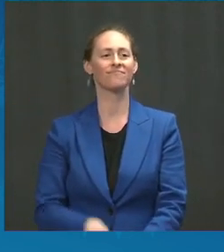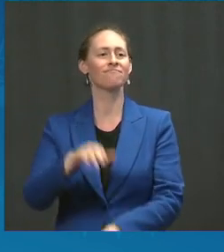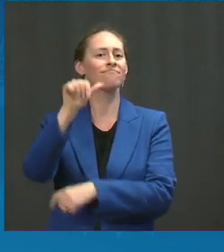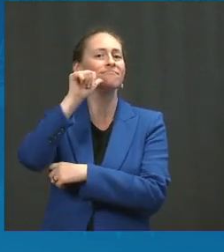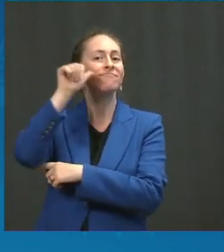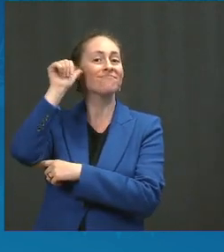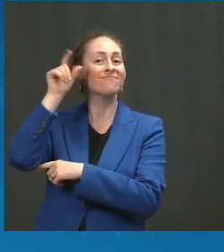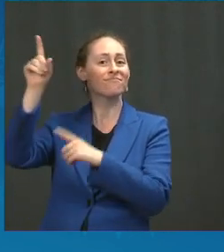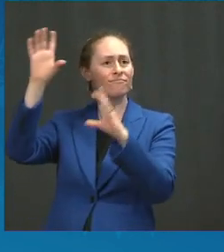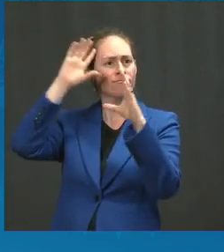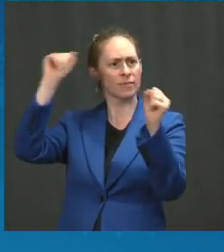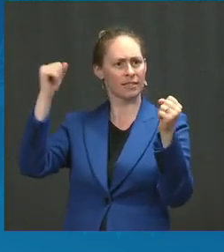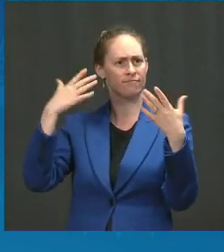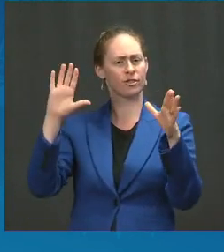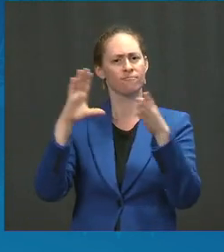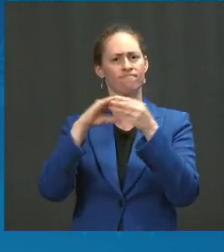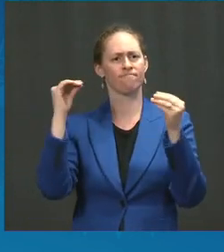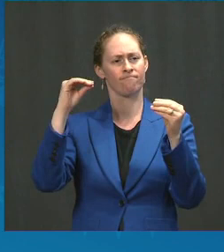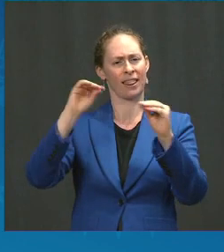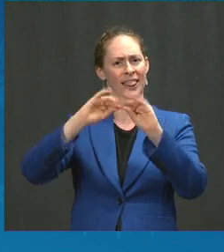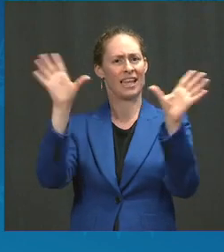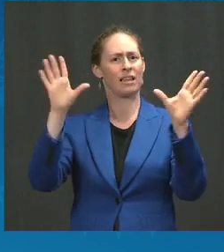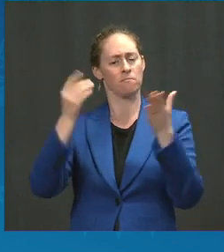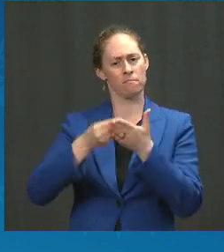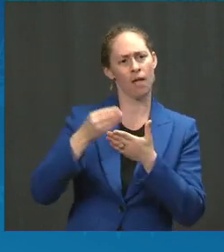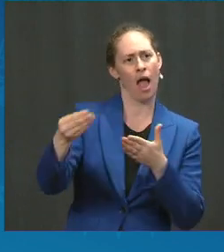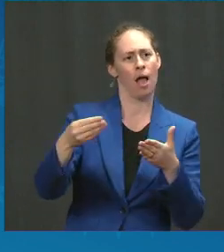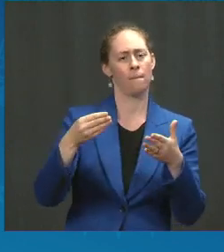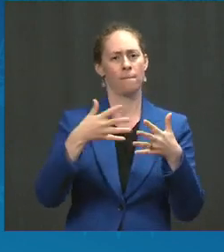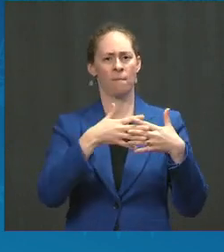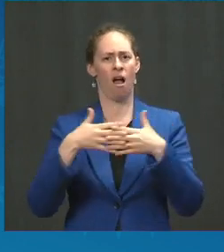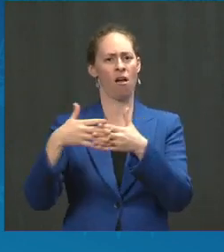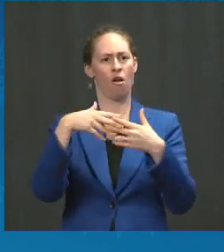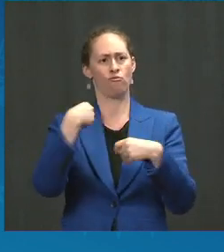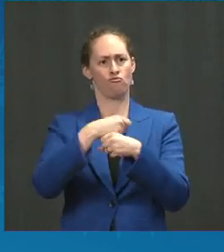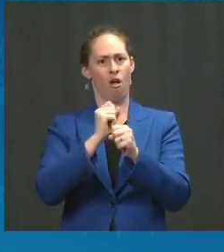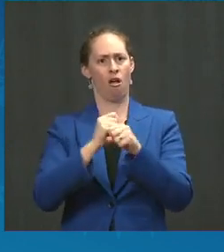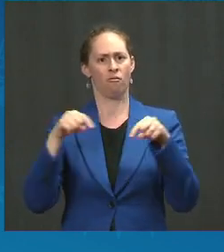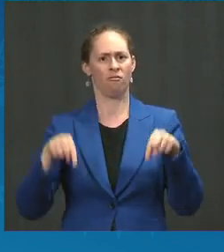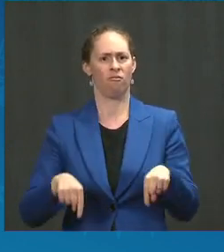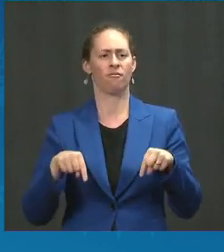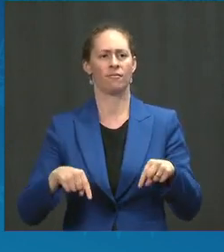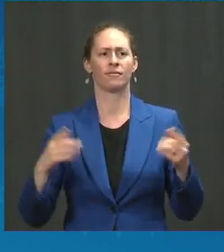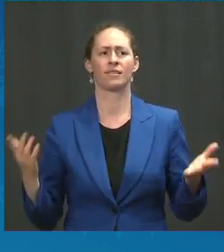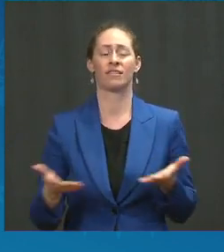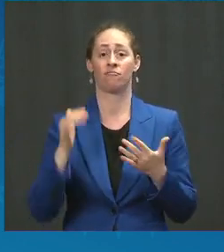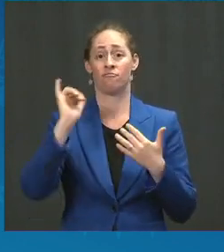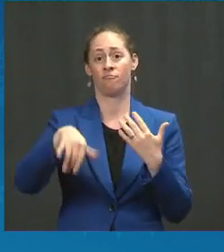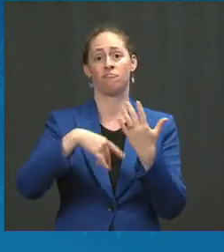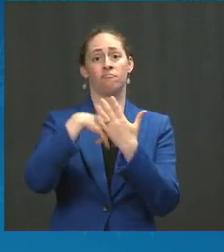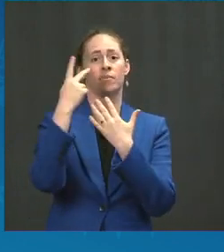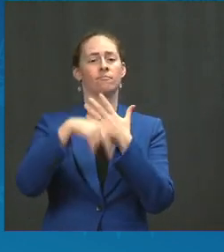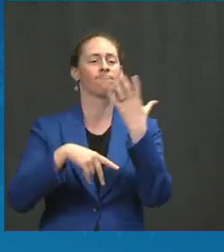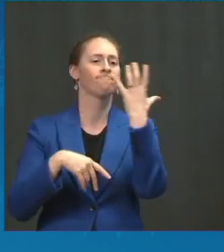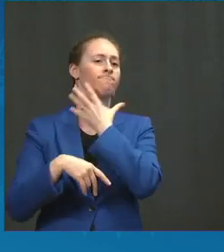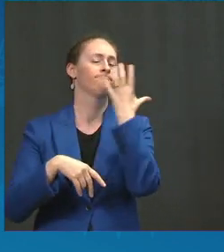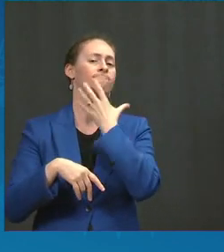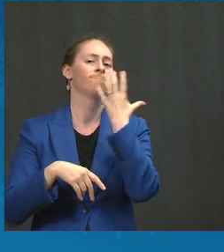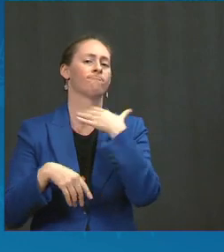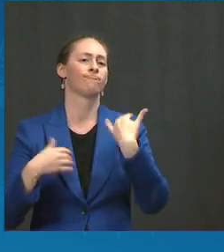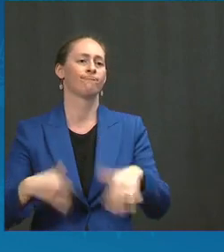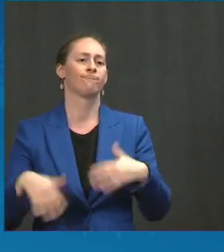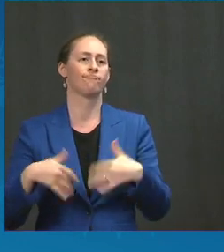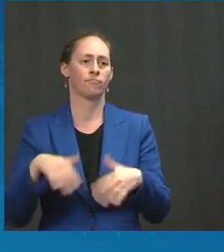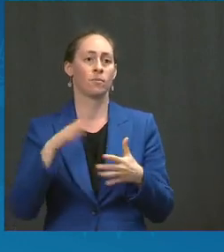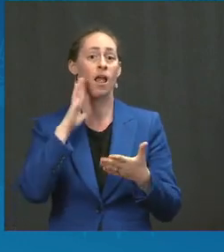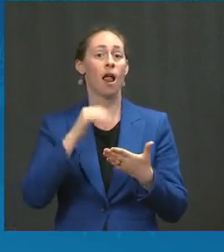will create important new opportunities and will build on efforts to increase federal contracts for small businesses with